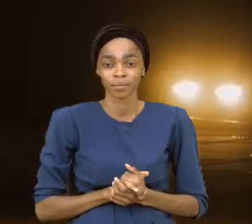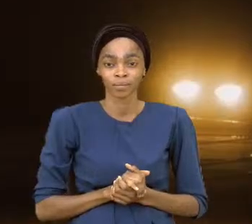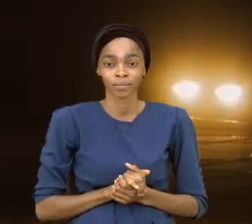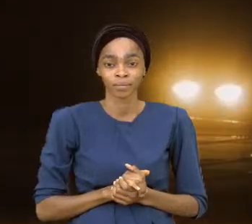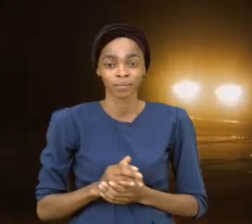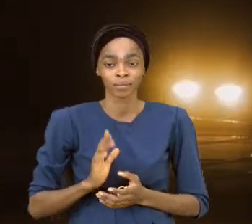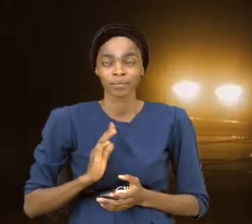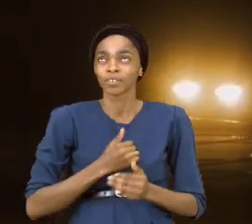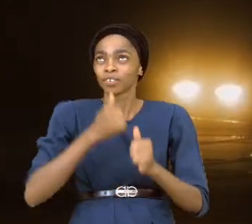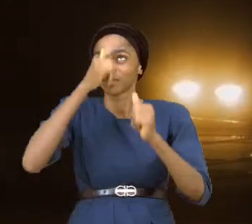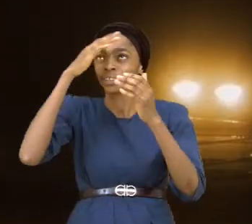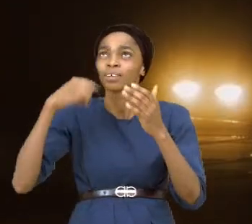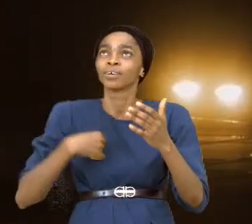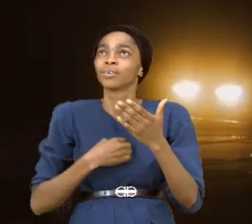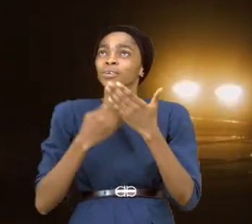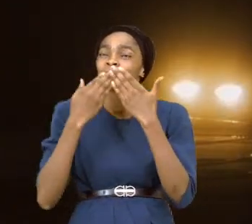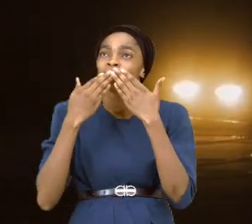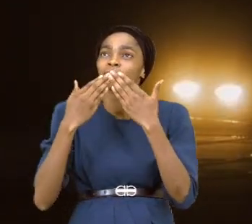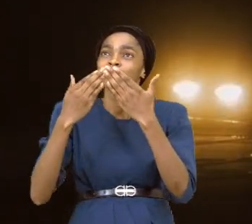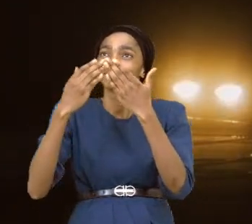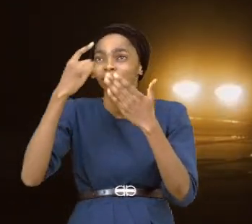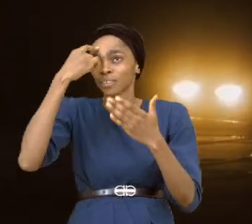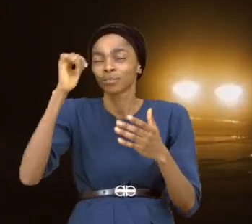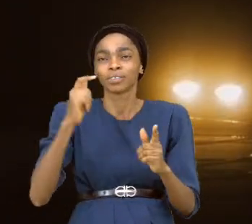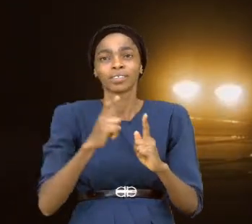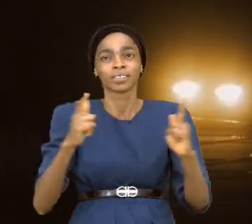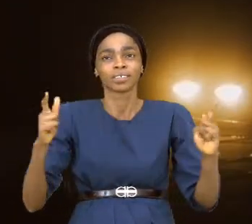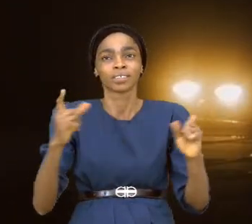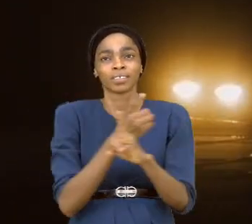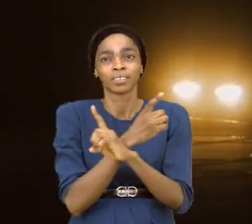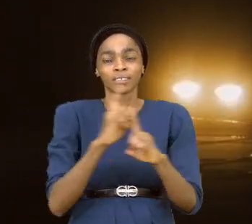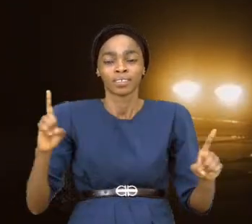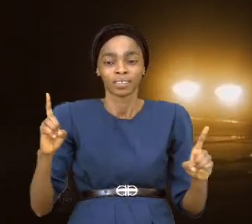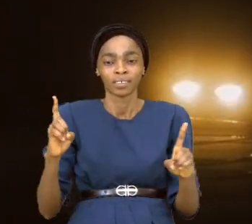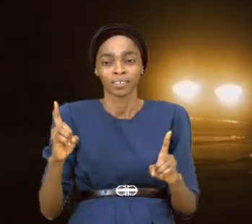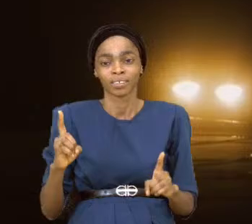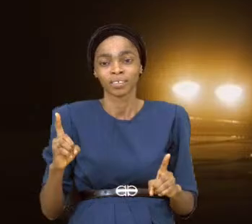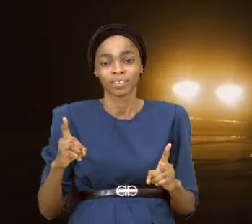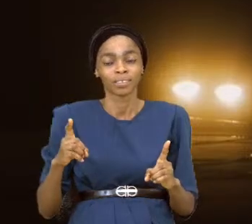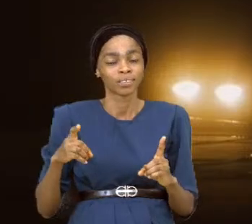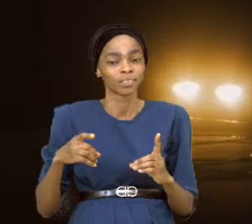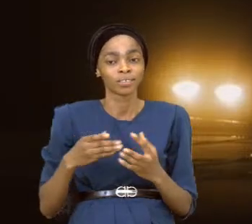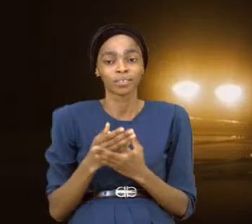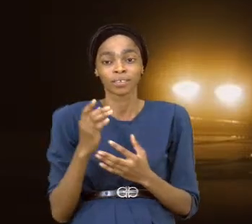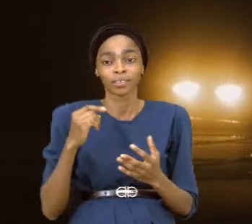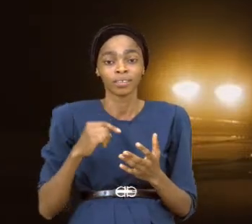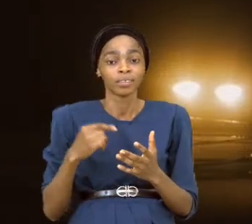Father, we thank you for the supernatural deliverance that you've done this week.